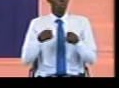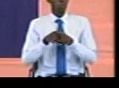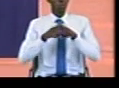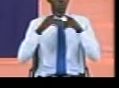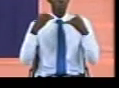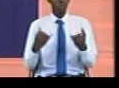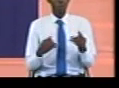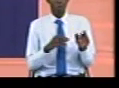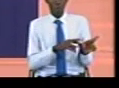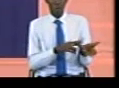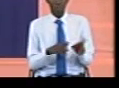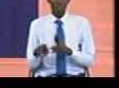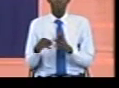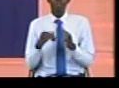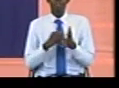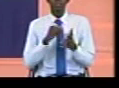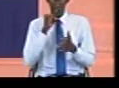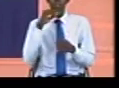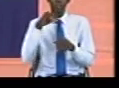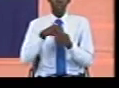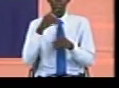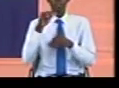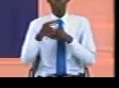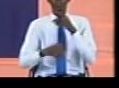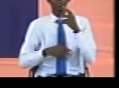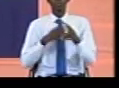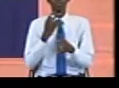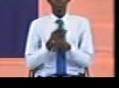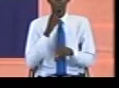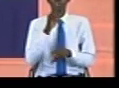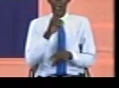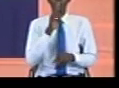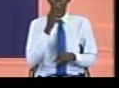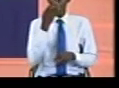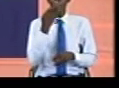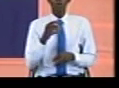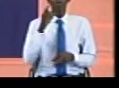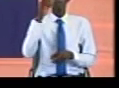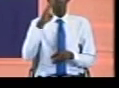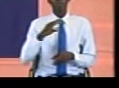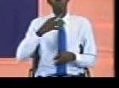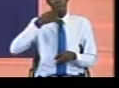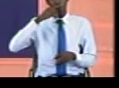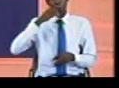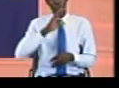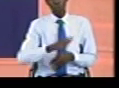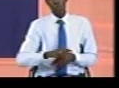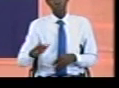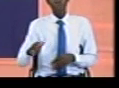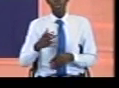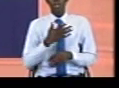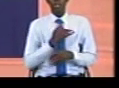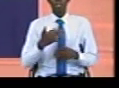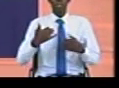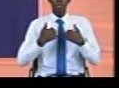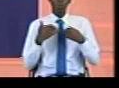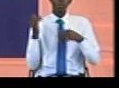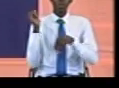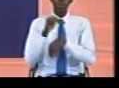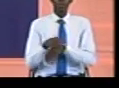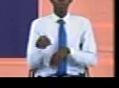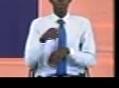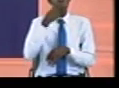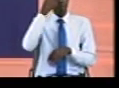already is it in the world. Ye of God, little children, and have overcome them, because